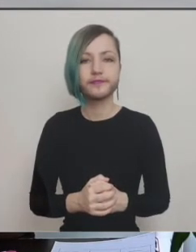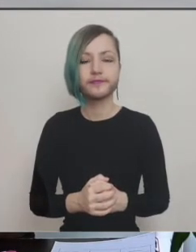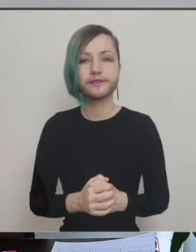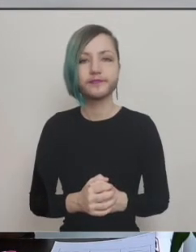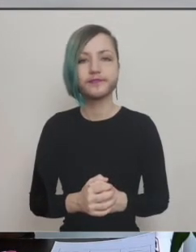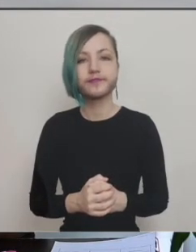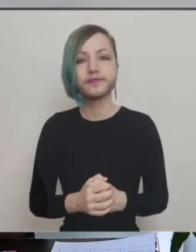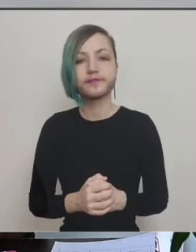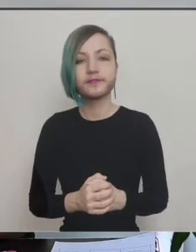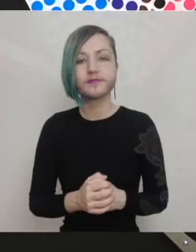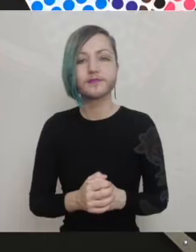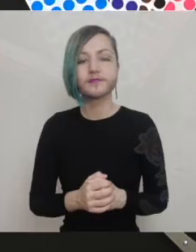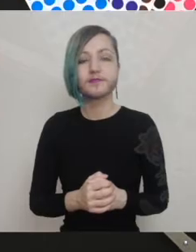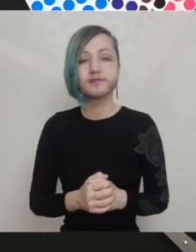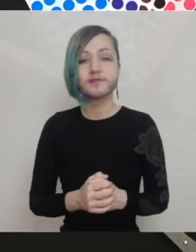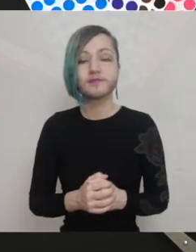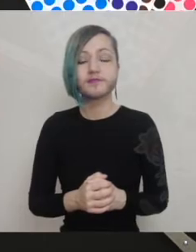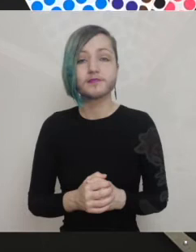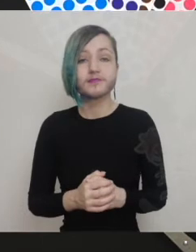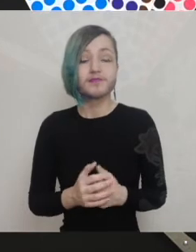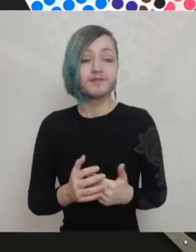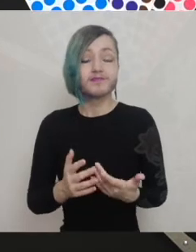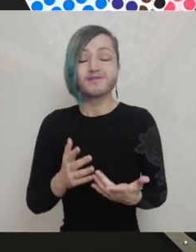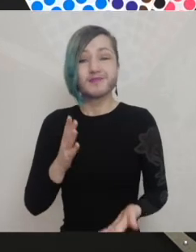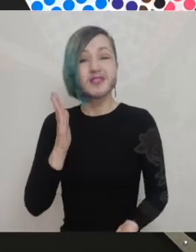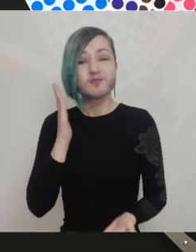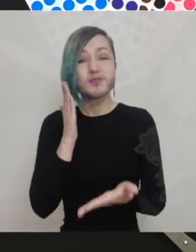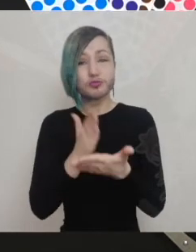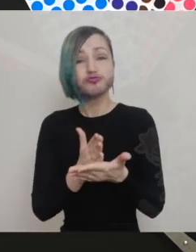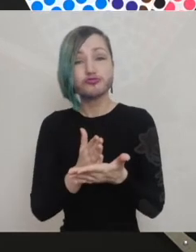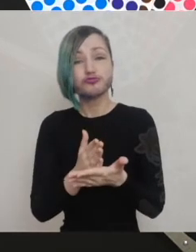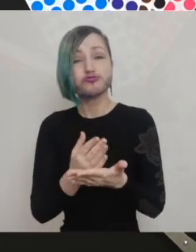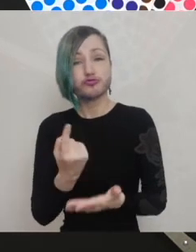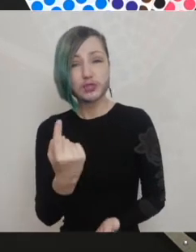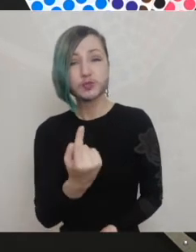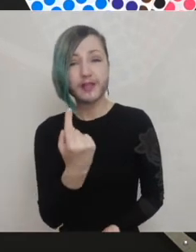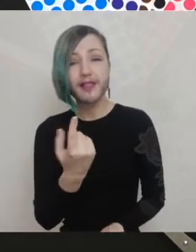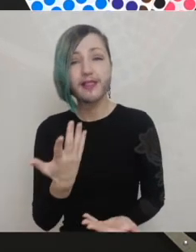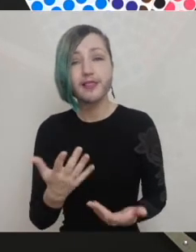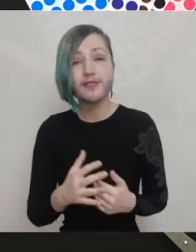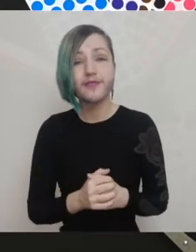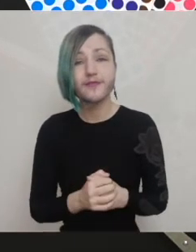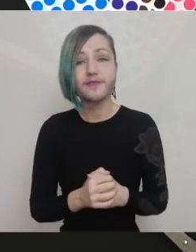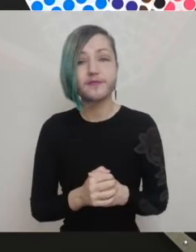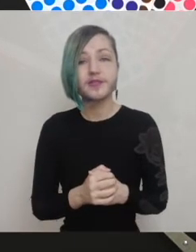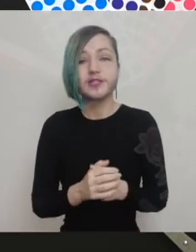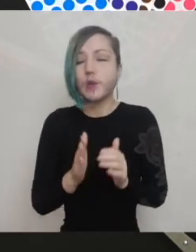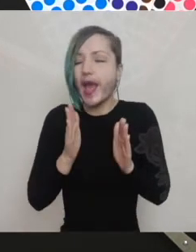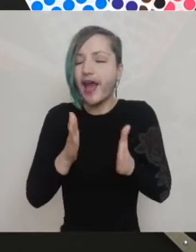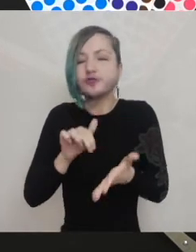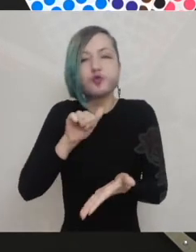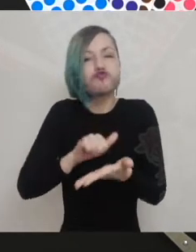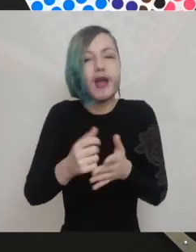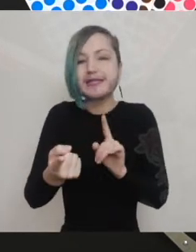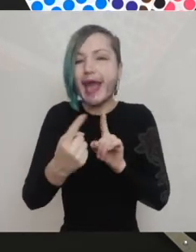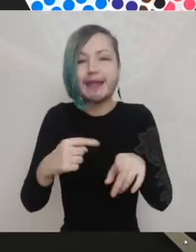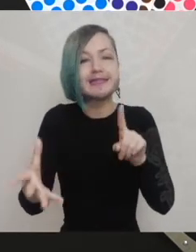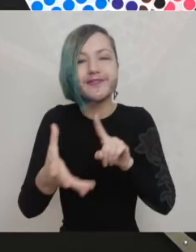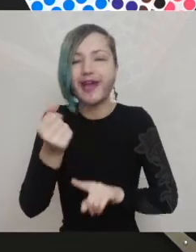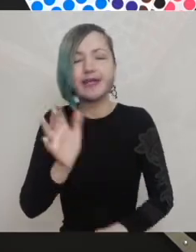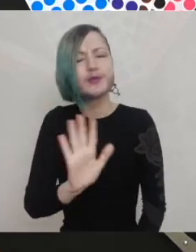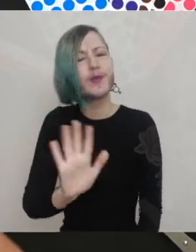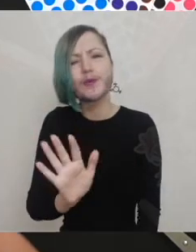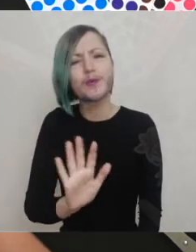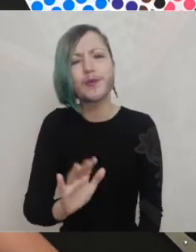So just really trust what you're doing. You don't need the right answer for this at all. You